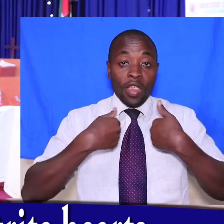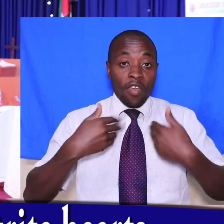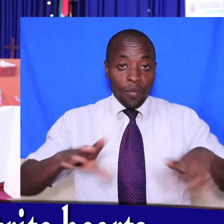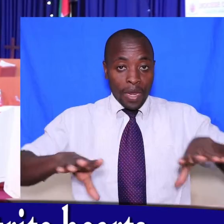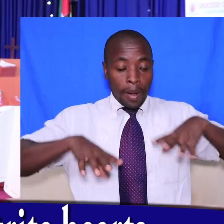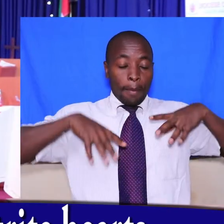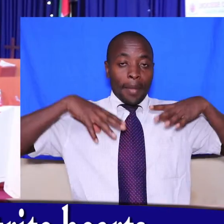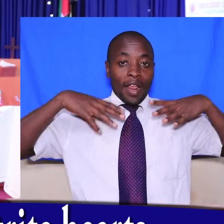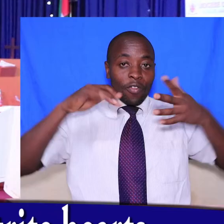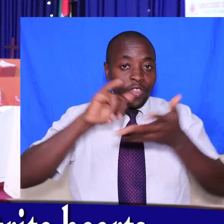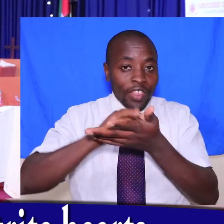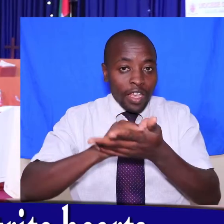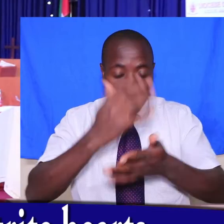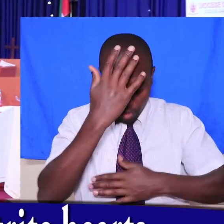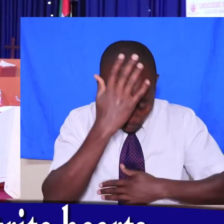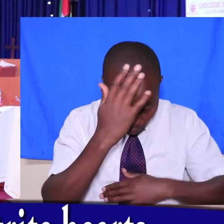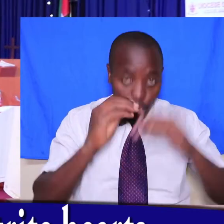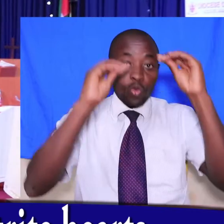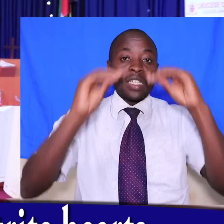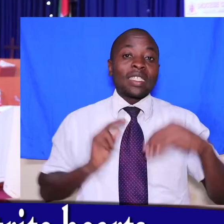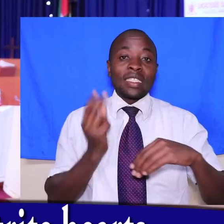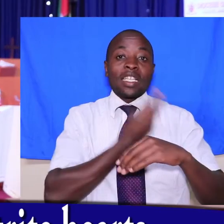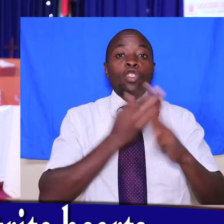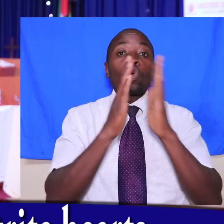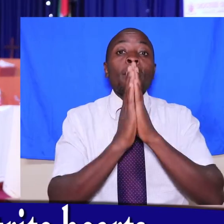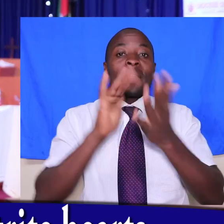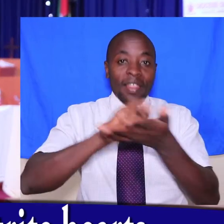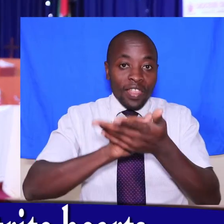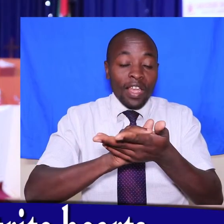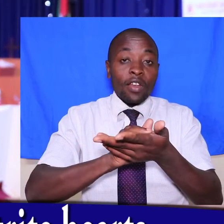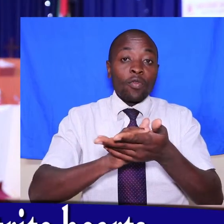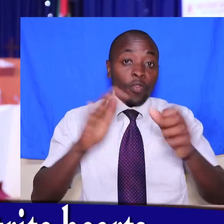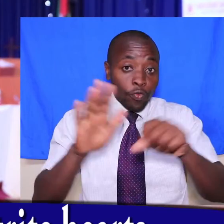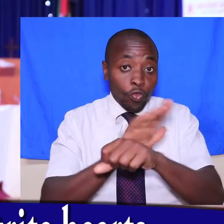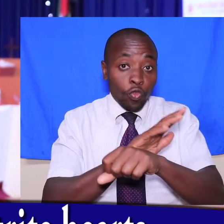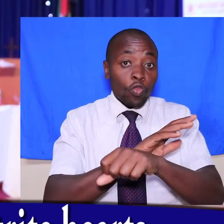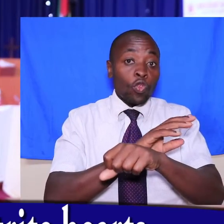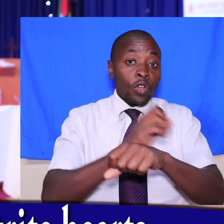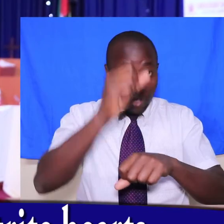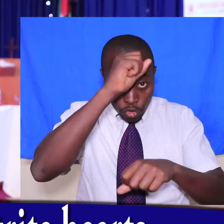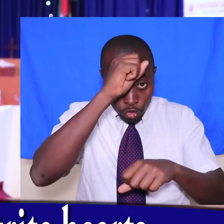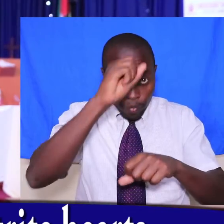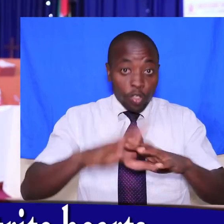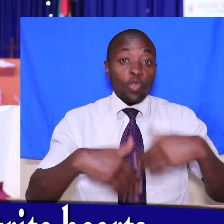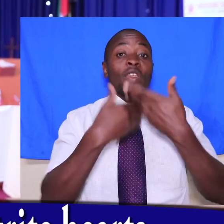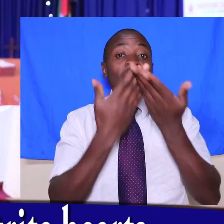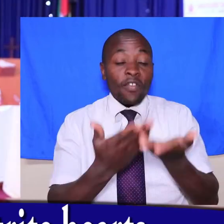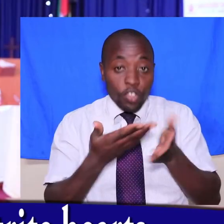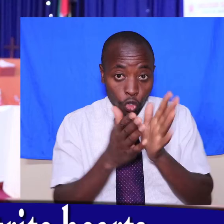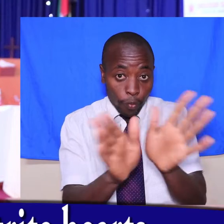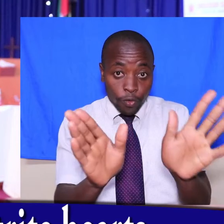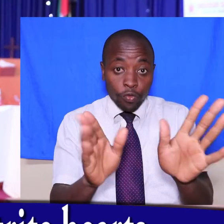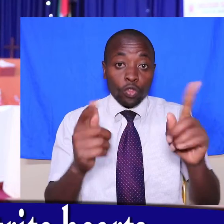proud, that your humility will teach us. We pray, Jehovah God, where we've been full of ourselves, that Lord, you may grant us an